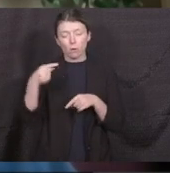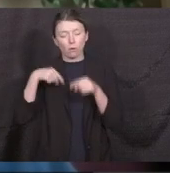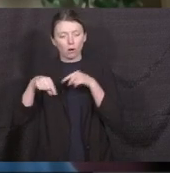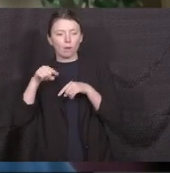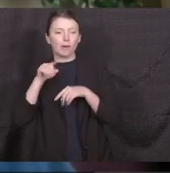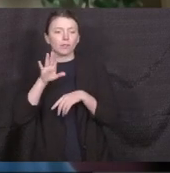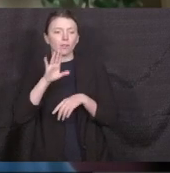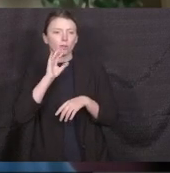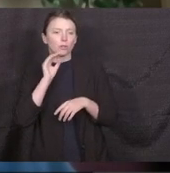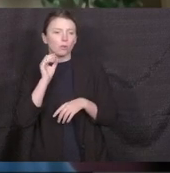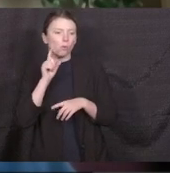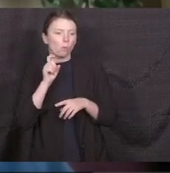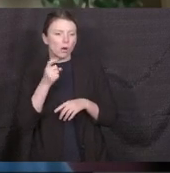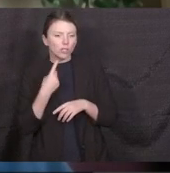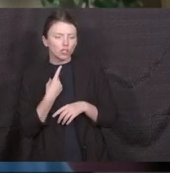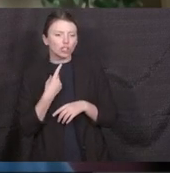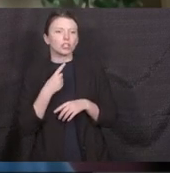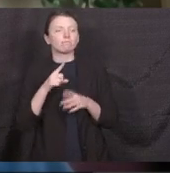it,